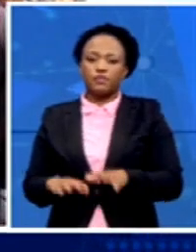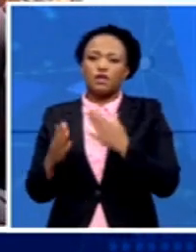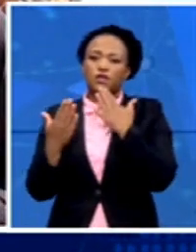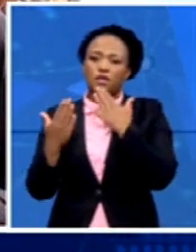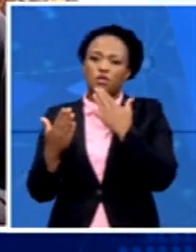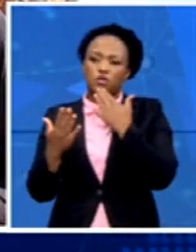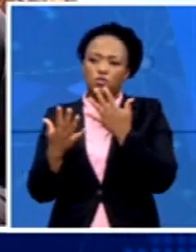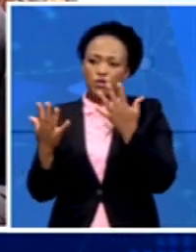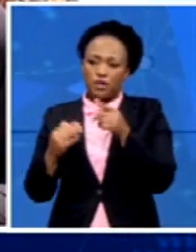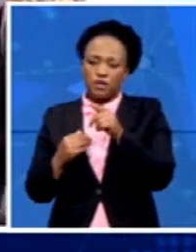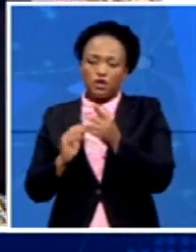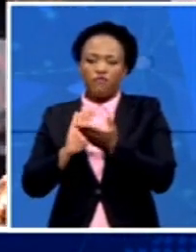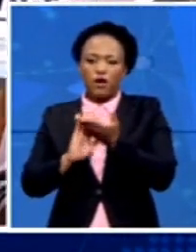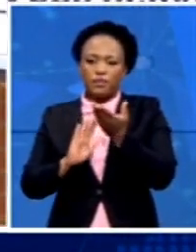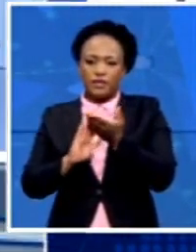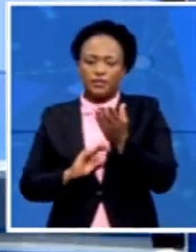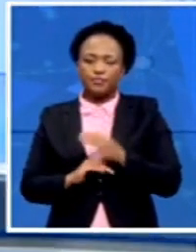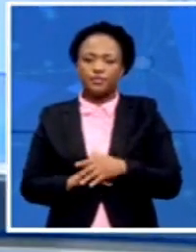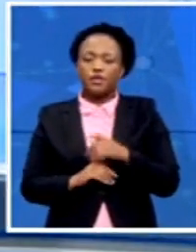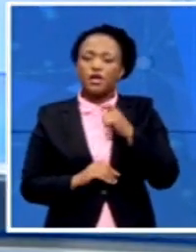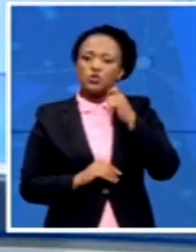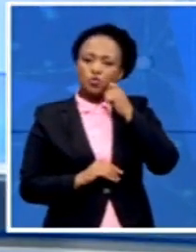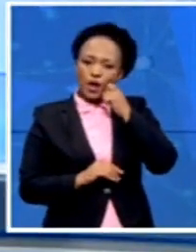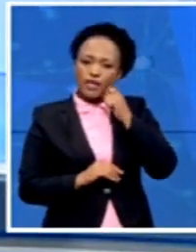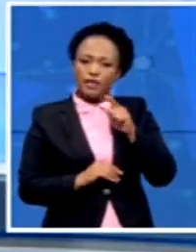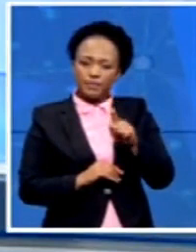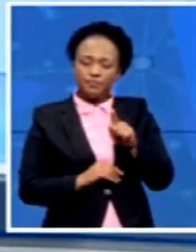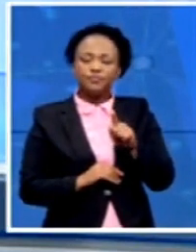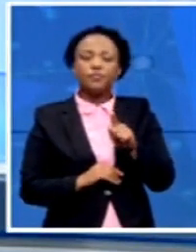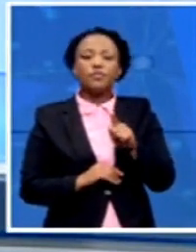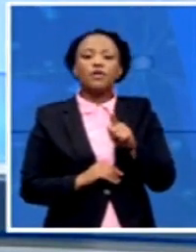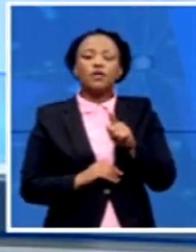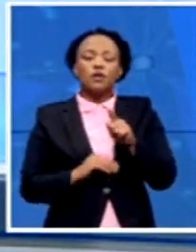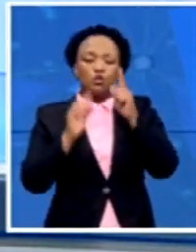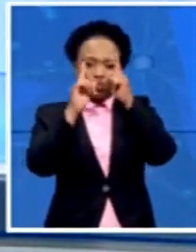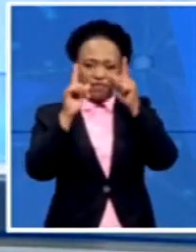Botswana University of Technology's Faculty of Engineering has embarked on a